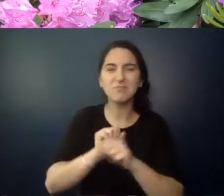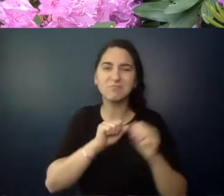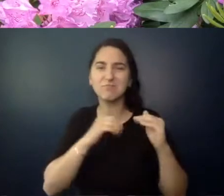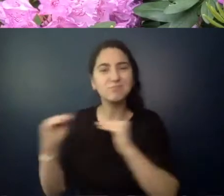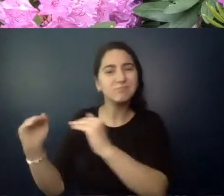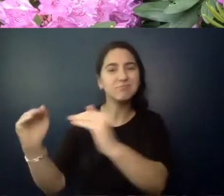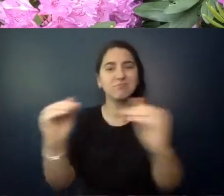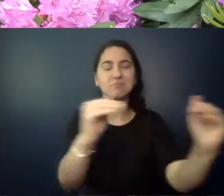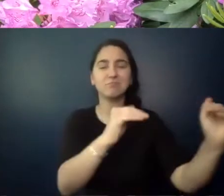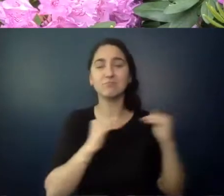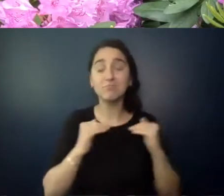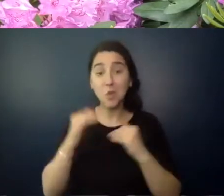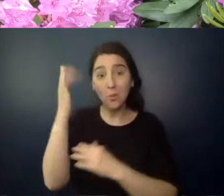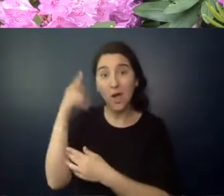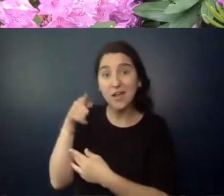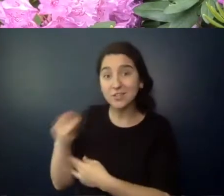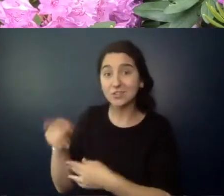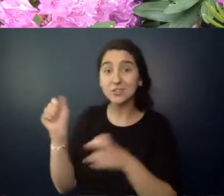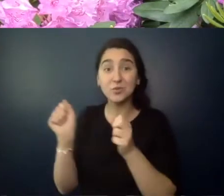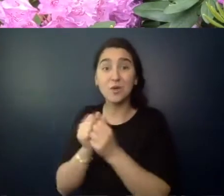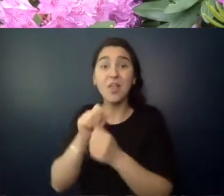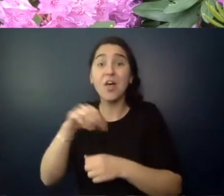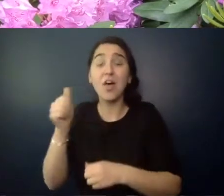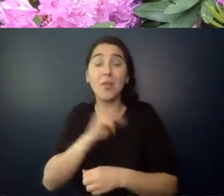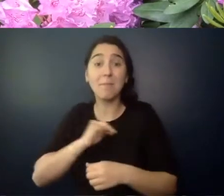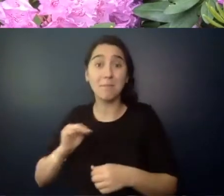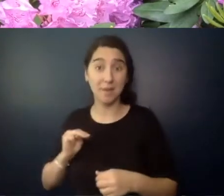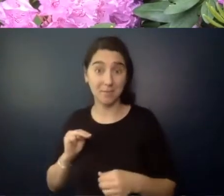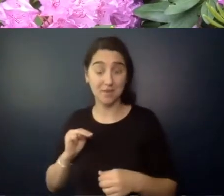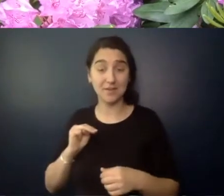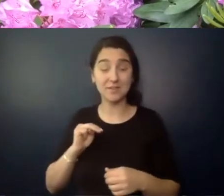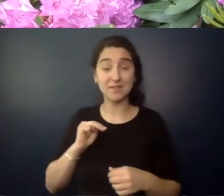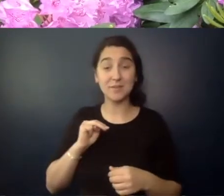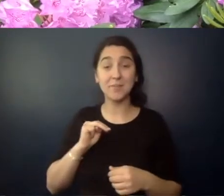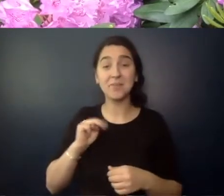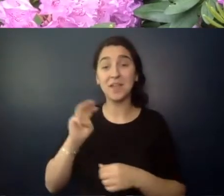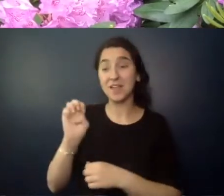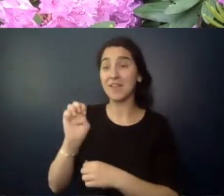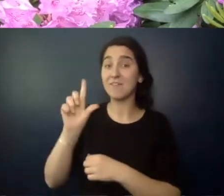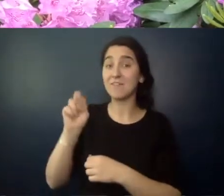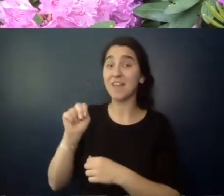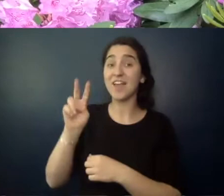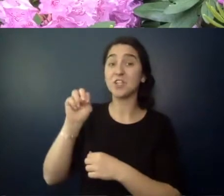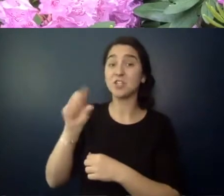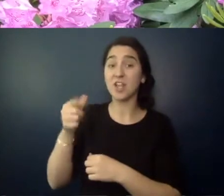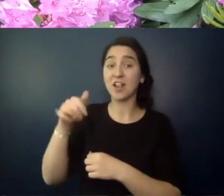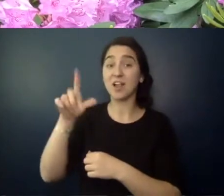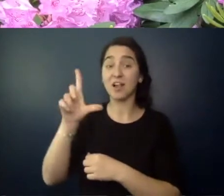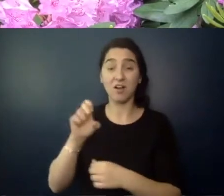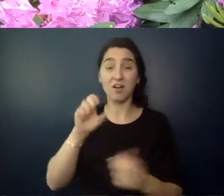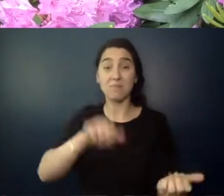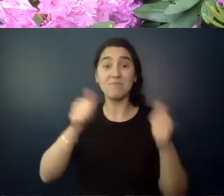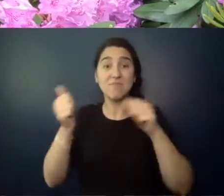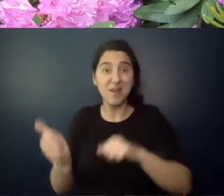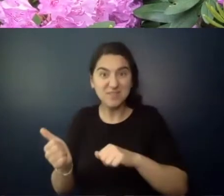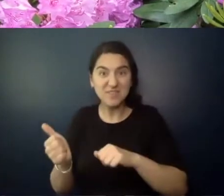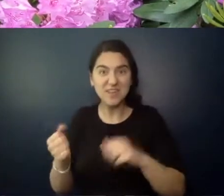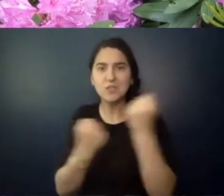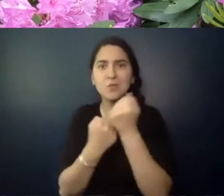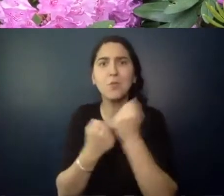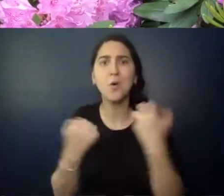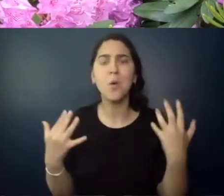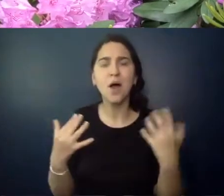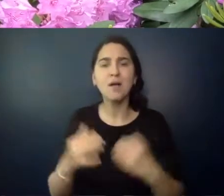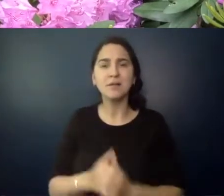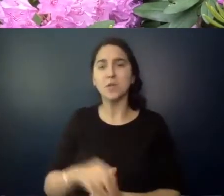advocacy, because she, along with other members of the Evangelical Baptist Church of Georgia, advocate